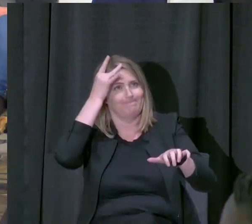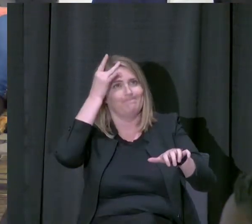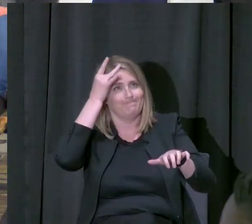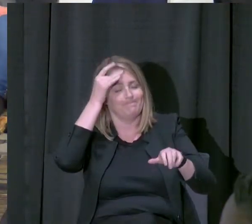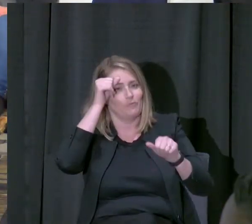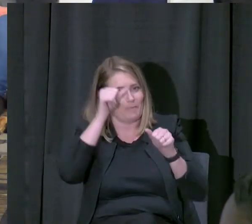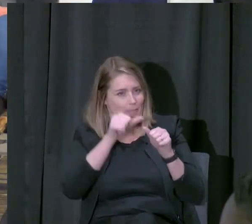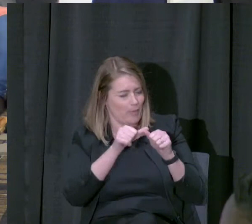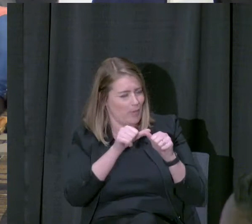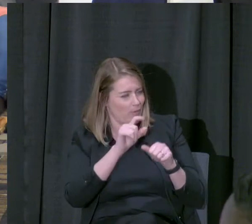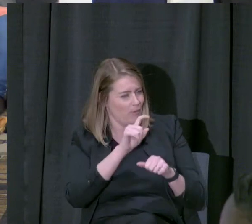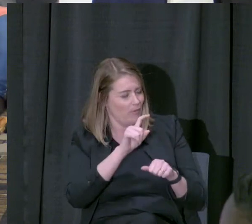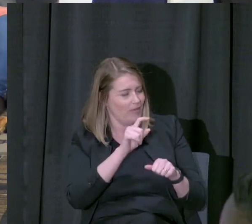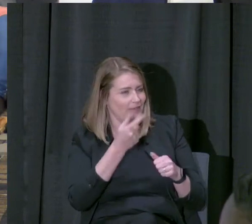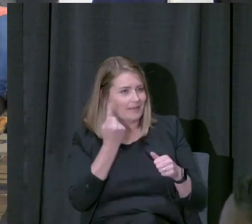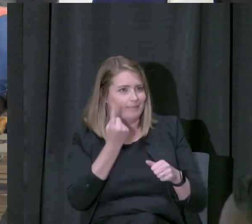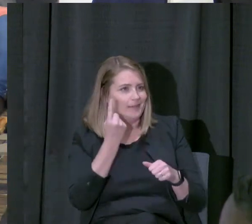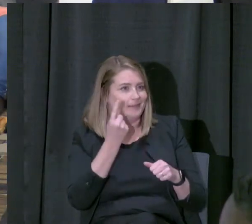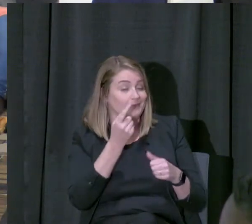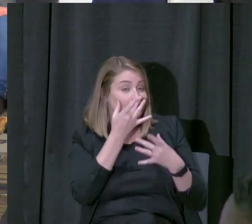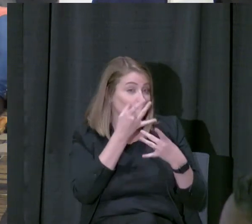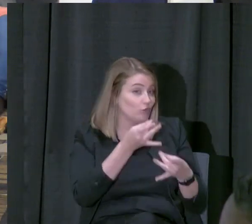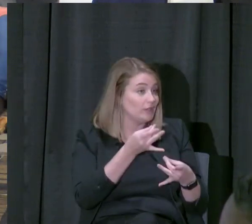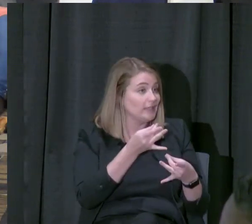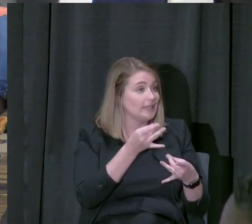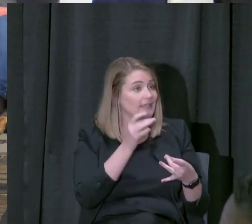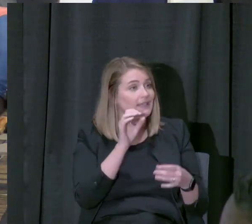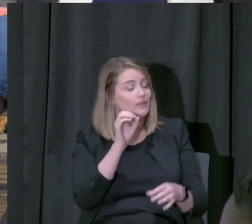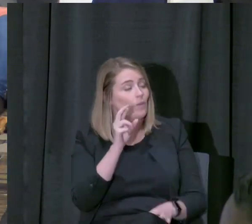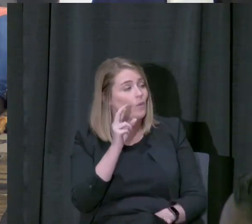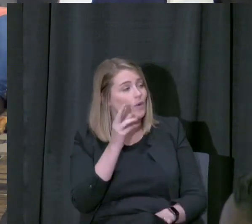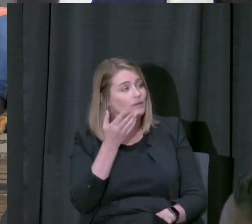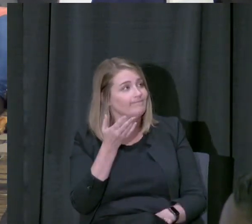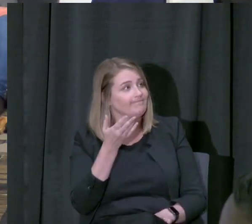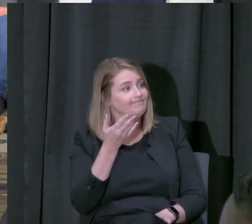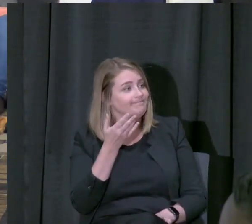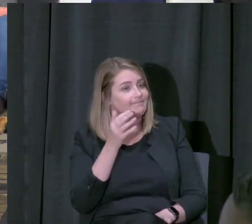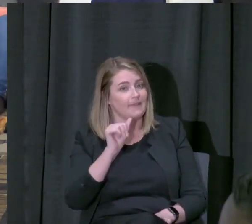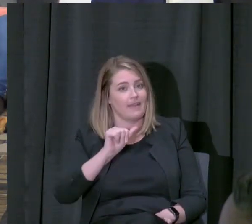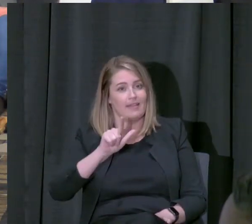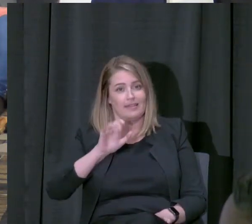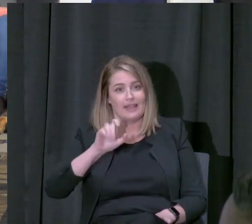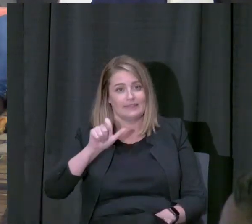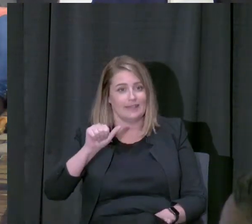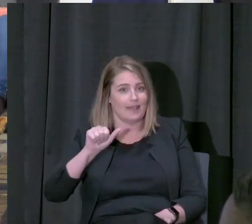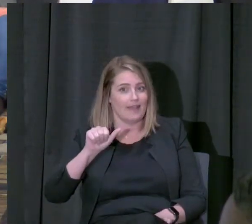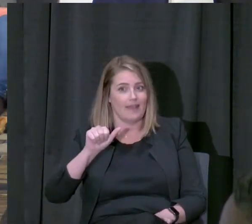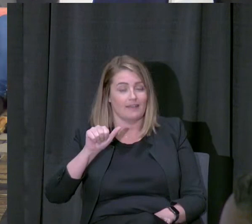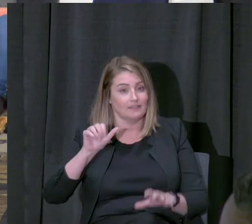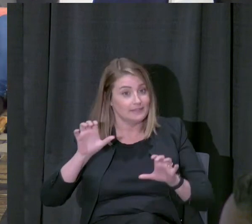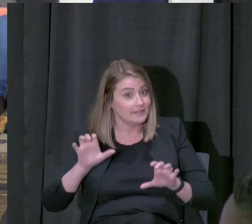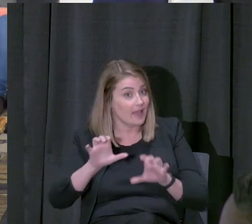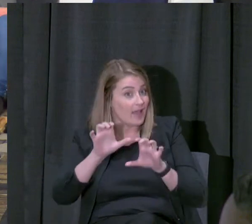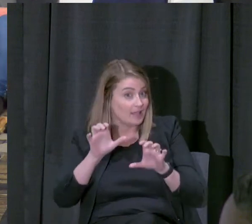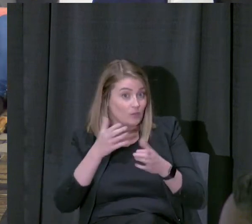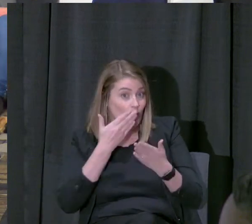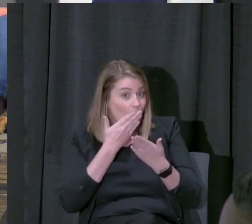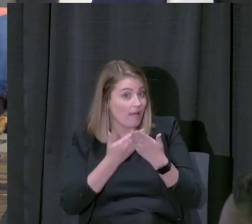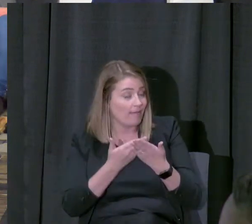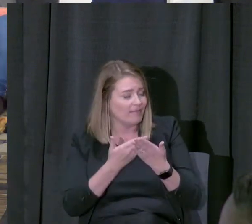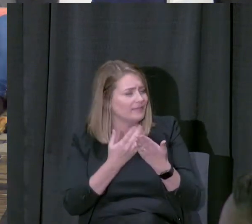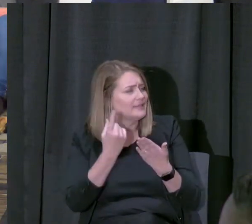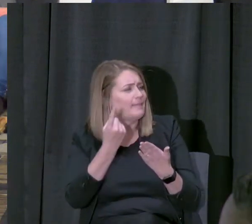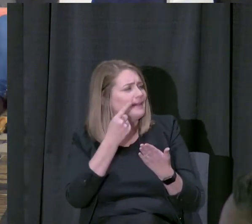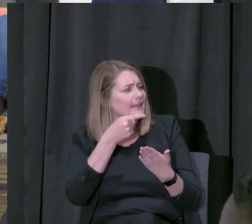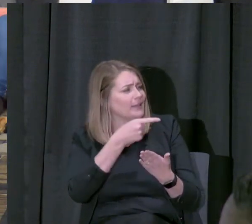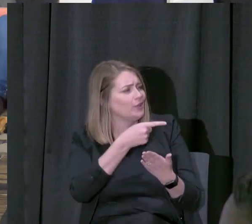Maybe something that is interesting to you, or that Alexa does particularly well, or just something